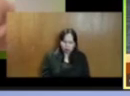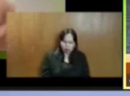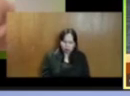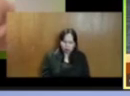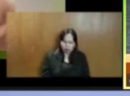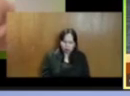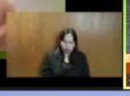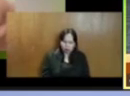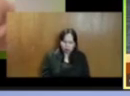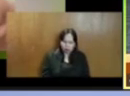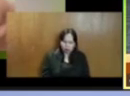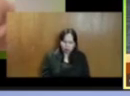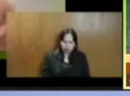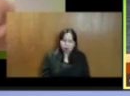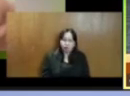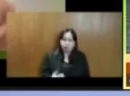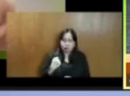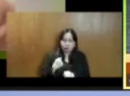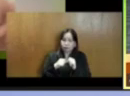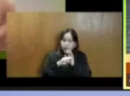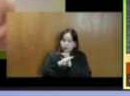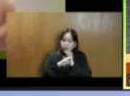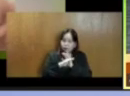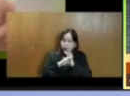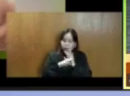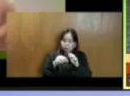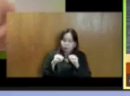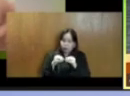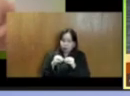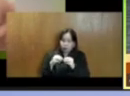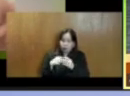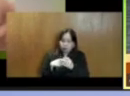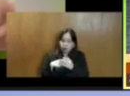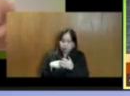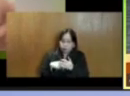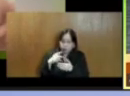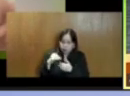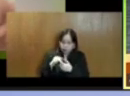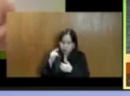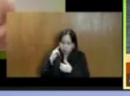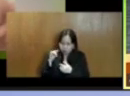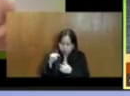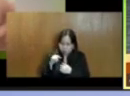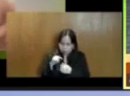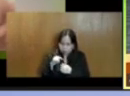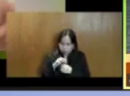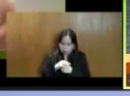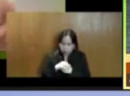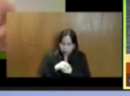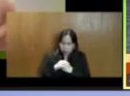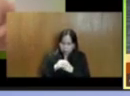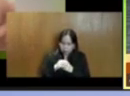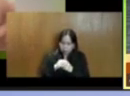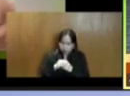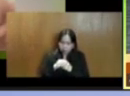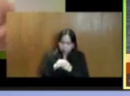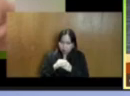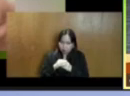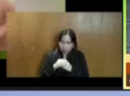are developing more programs for this, since these are identified also as we have identified some of the